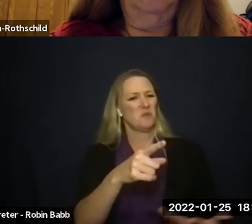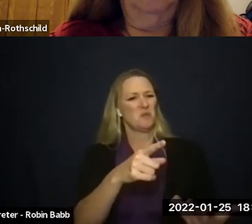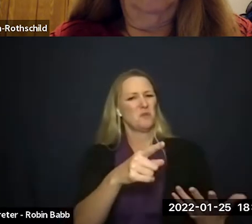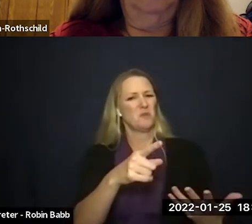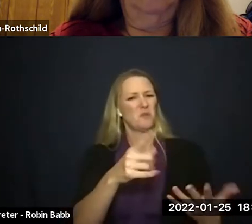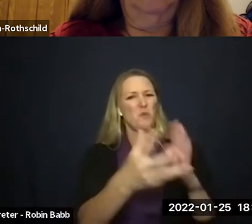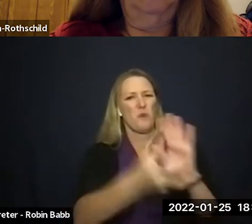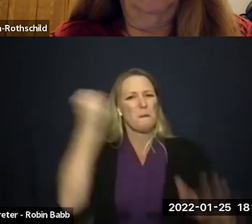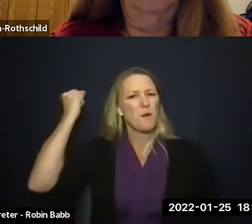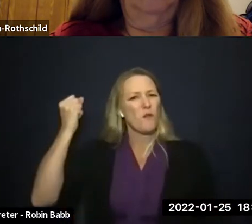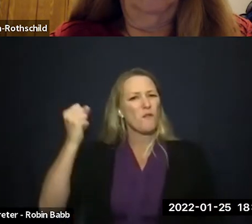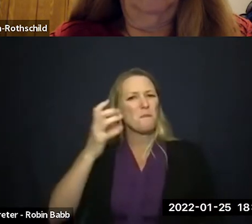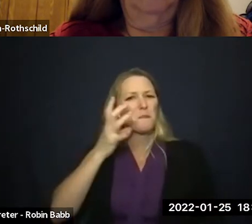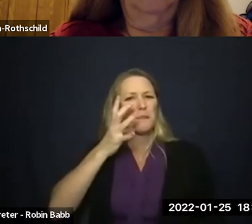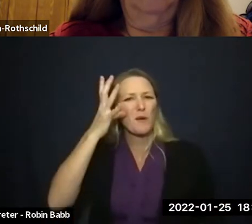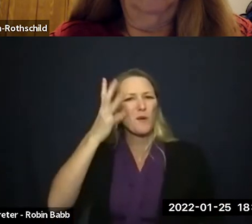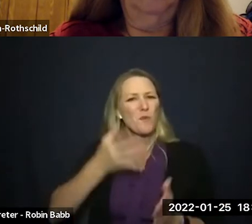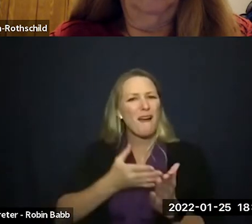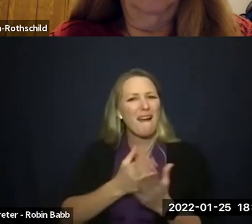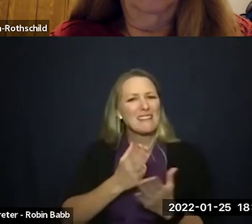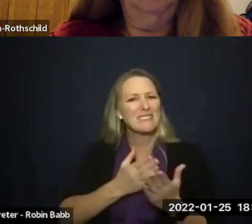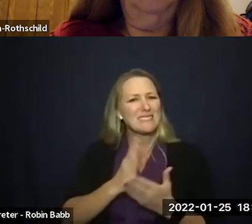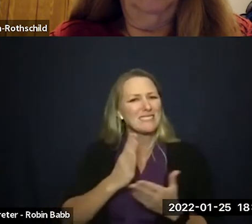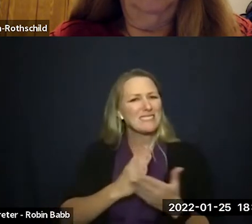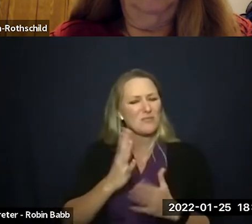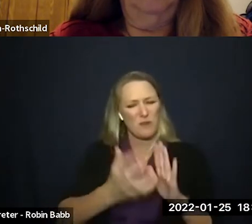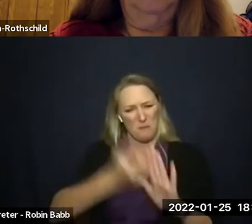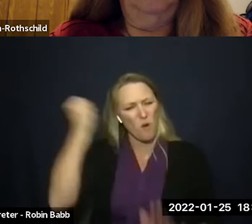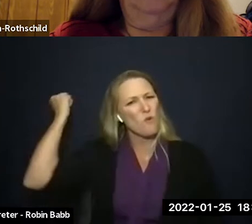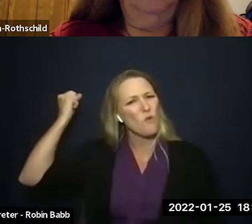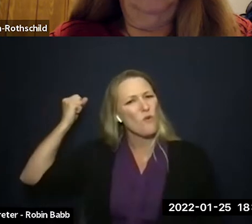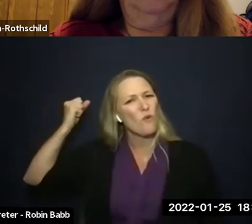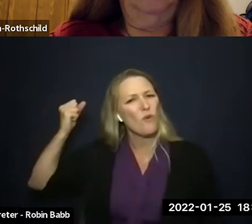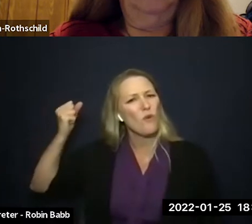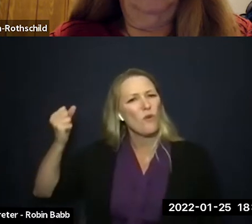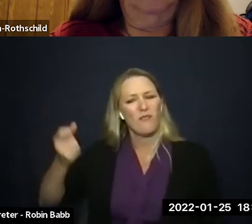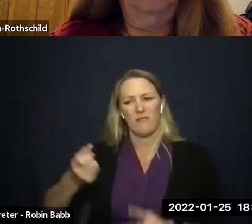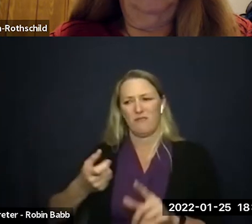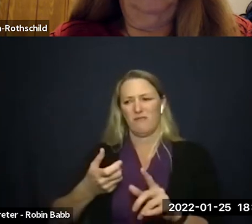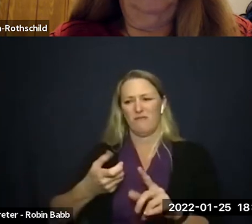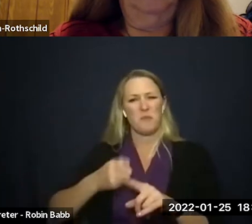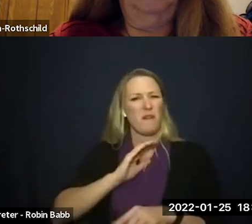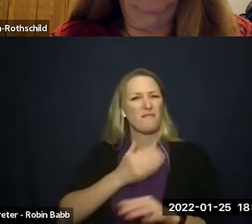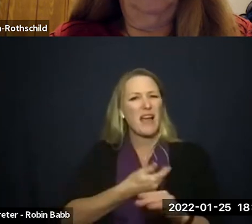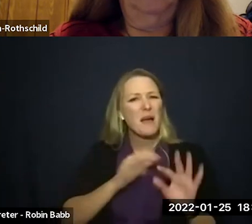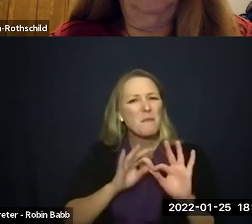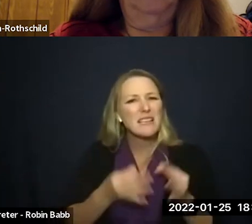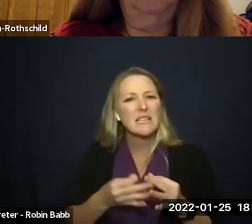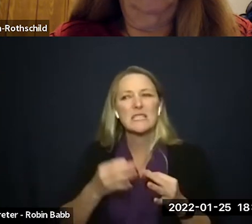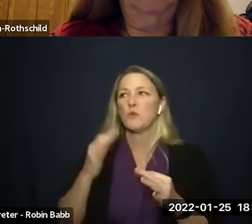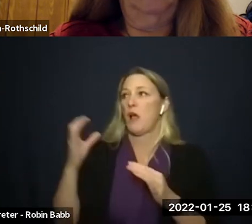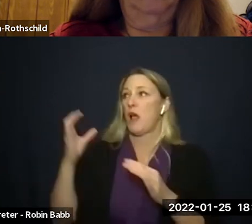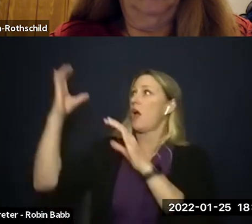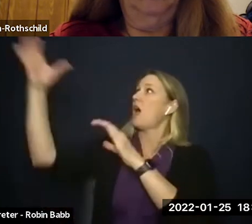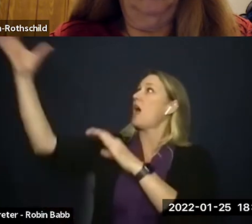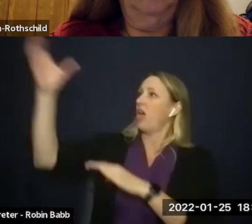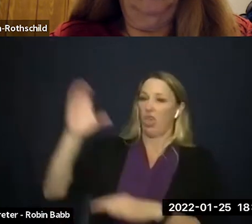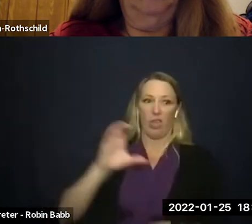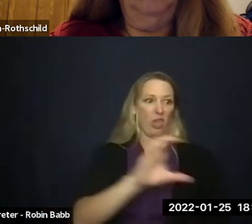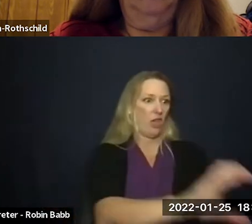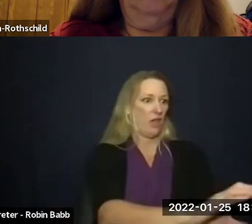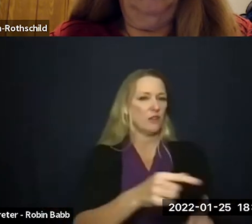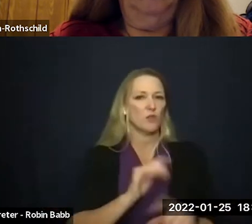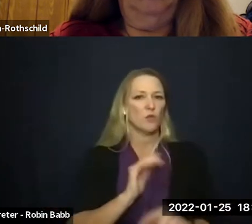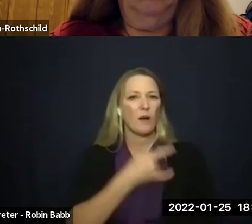parental rights away from children from our families and giving them to our kids and that again is